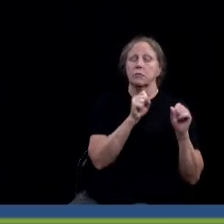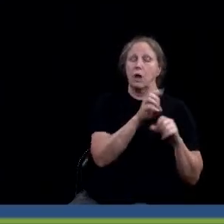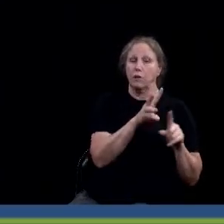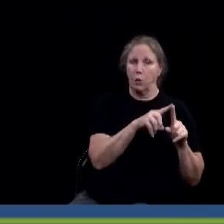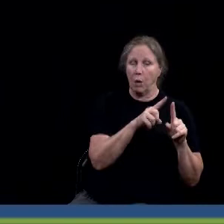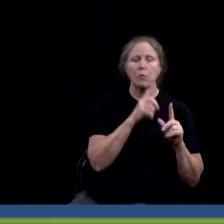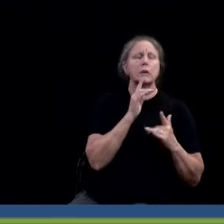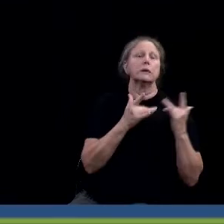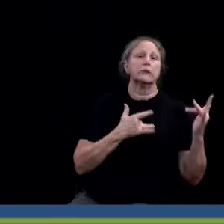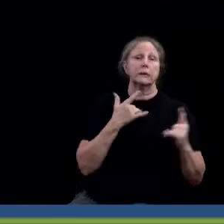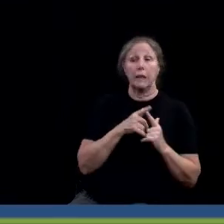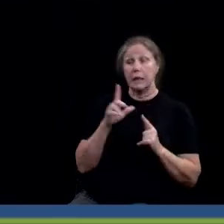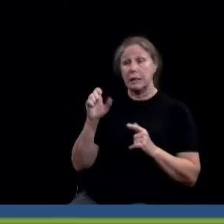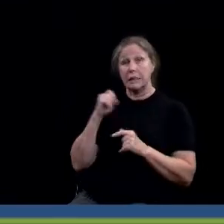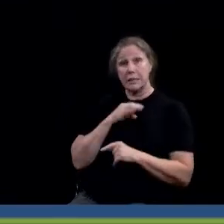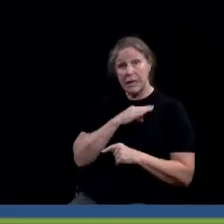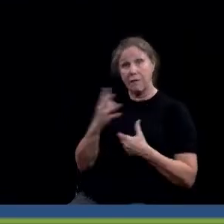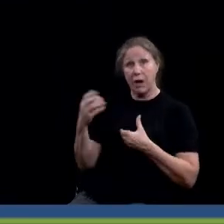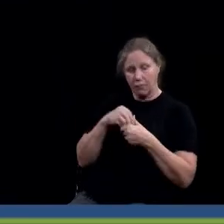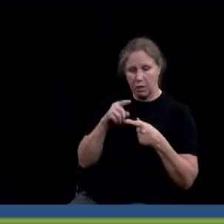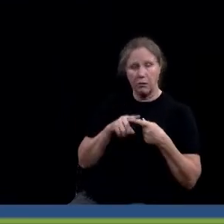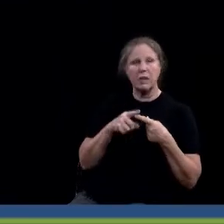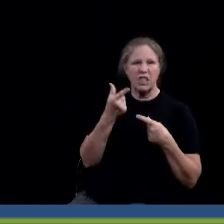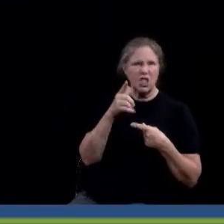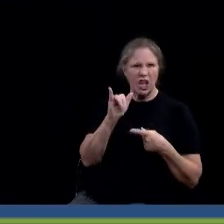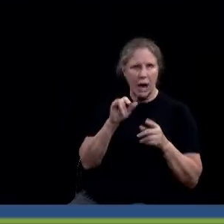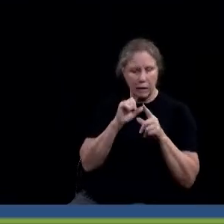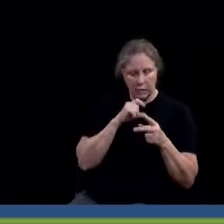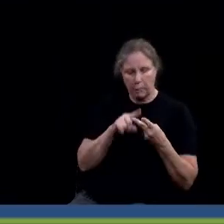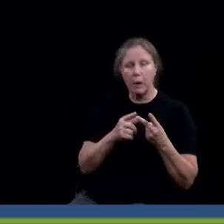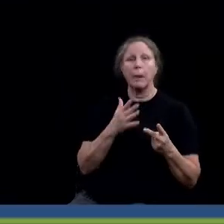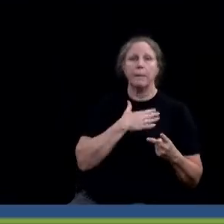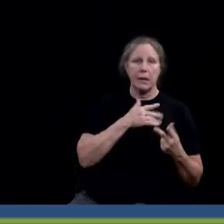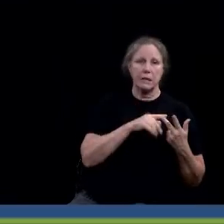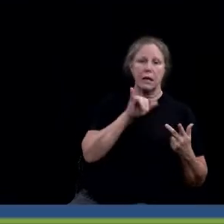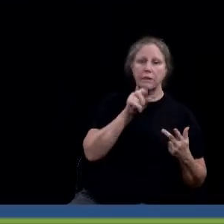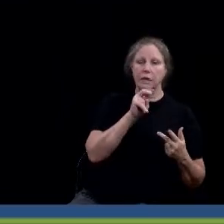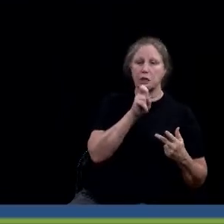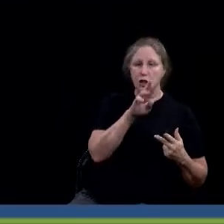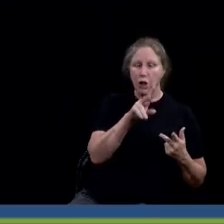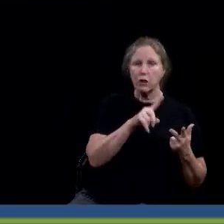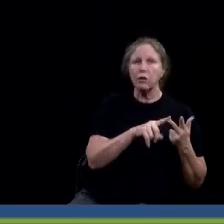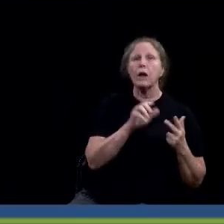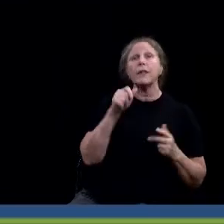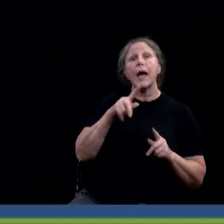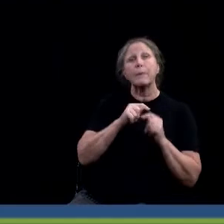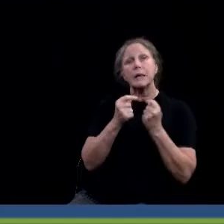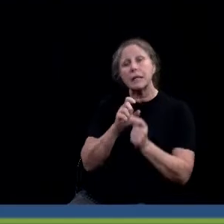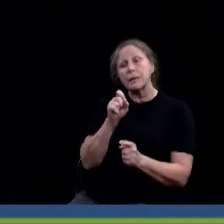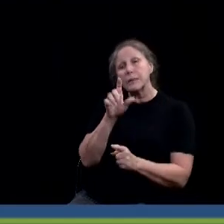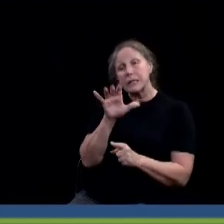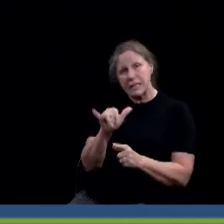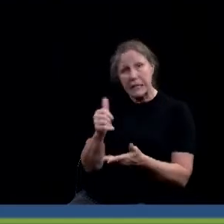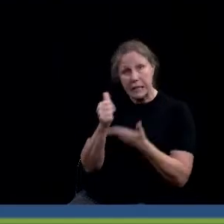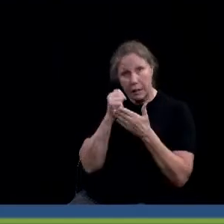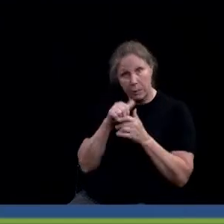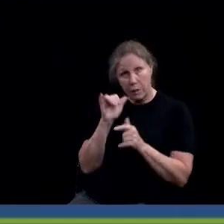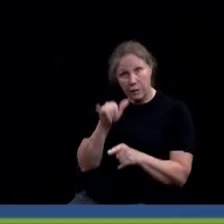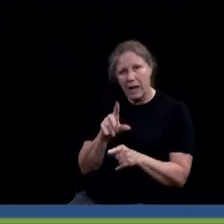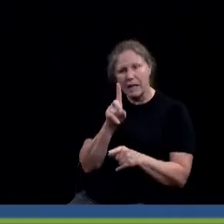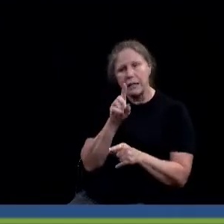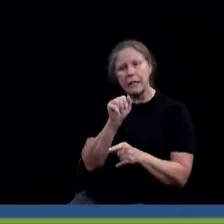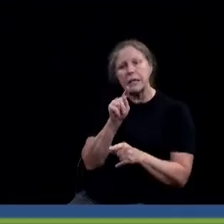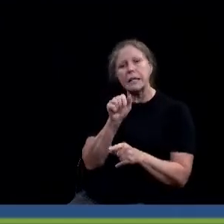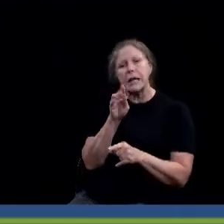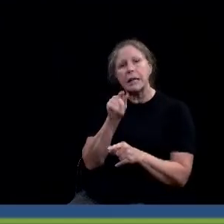department, myself and Jonah Herbert. The applications team, Stacy Eller, helped out with database access and code enforcement. Some of those team members,